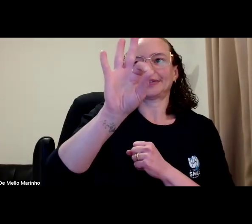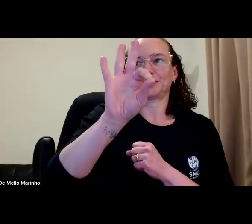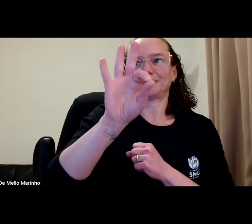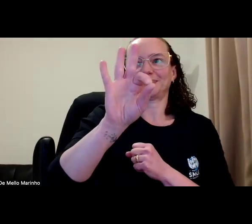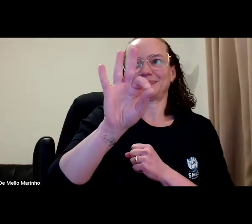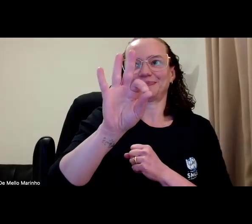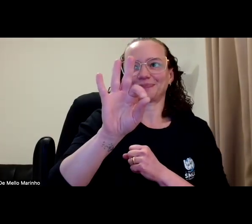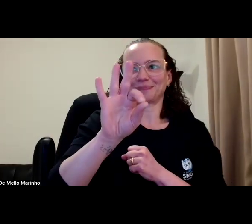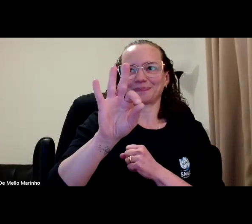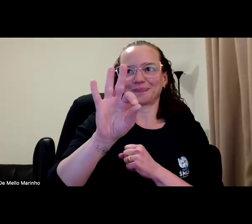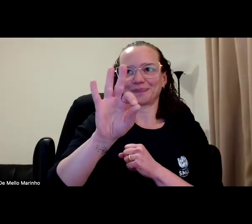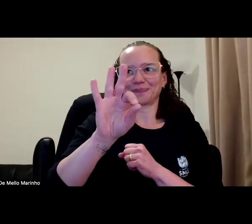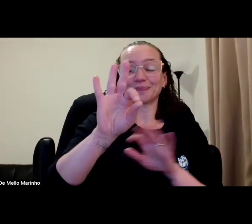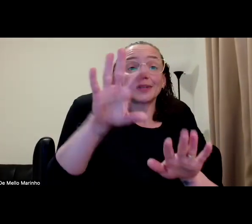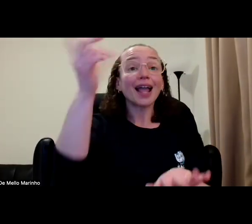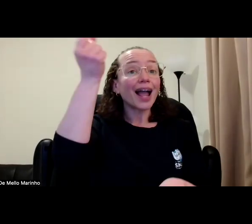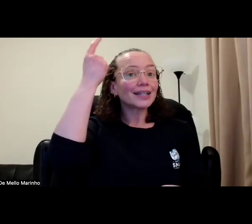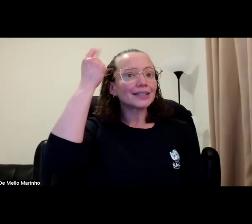Typically, that's abbreviated to an F.